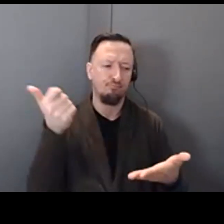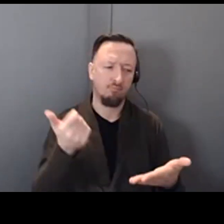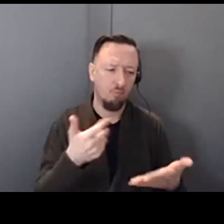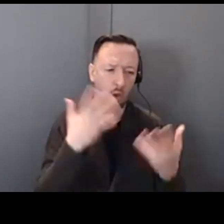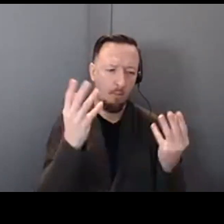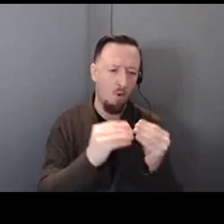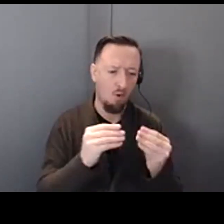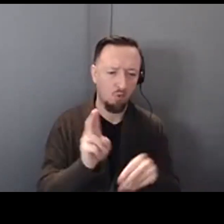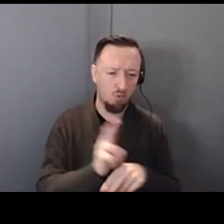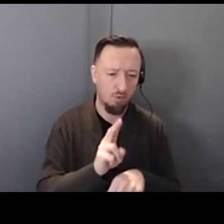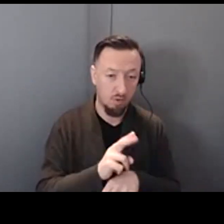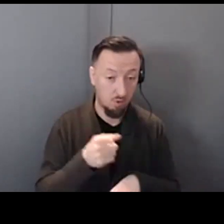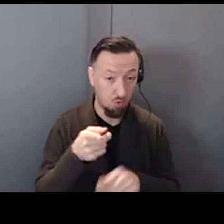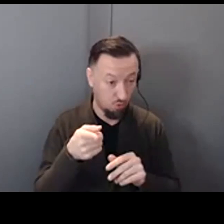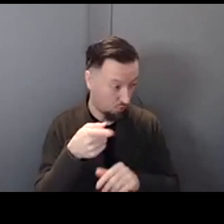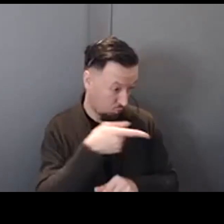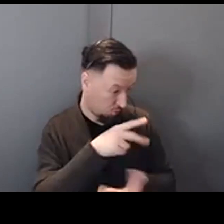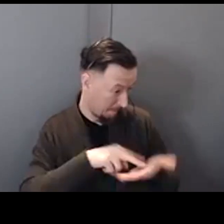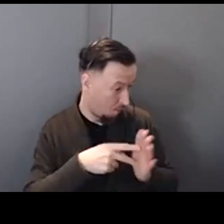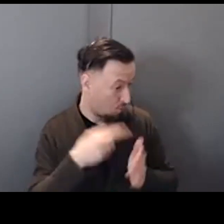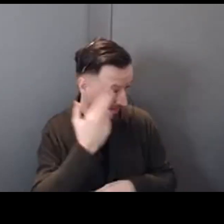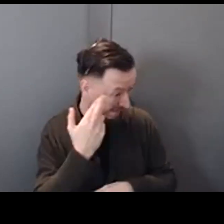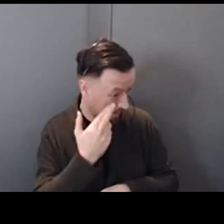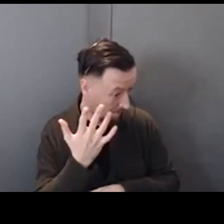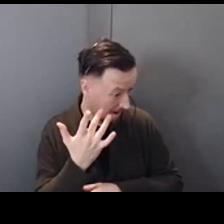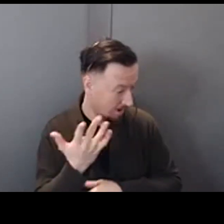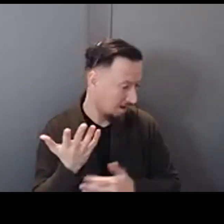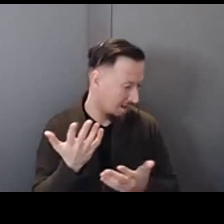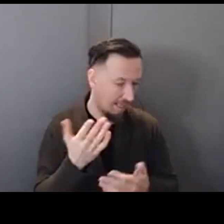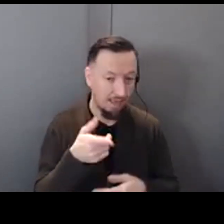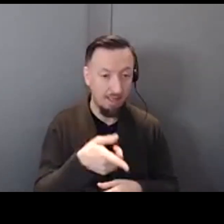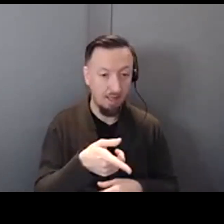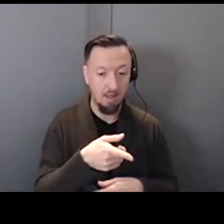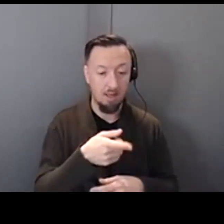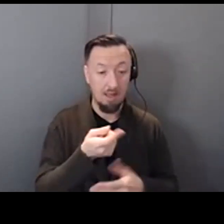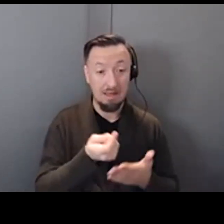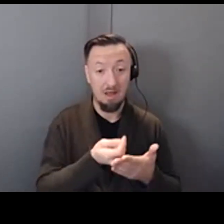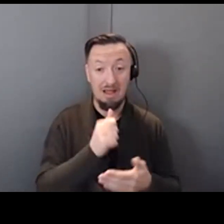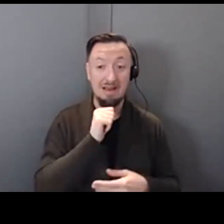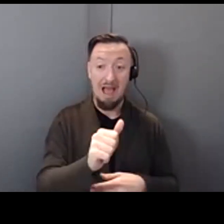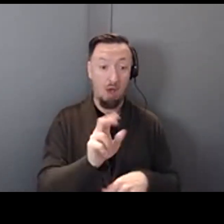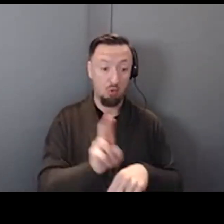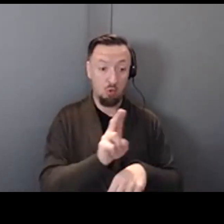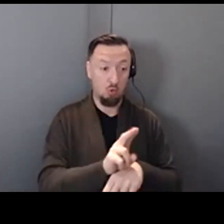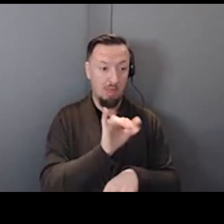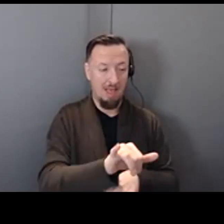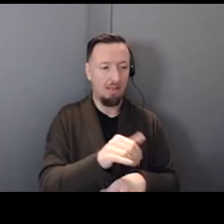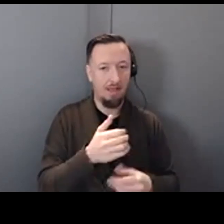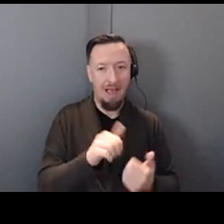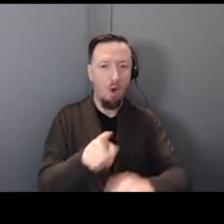You mean like the reasoning as to why they do it? Well, like when they're deleted because they're not being used, like do you know like how